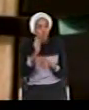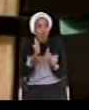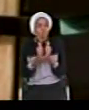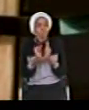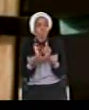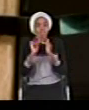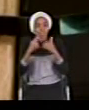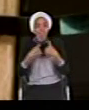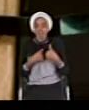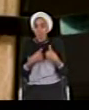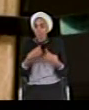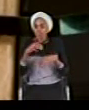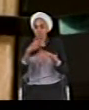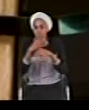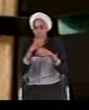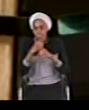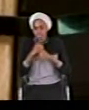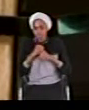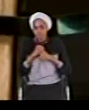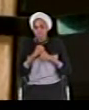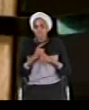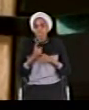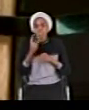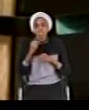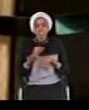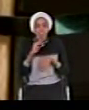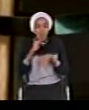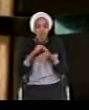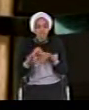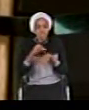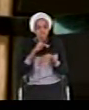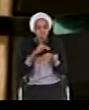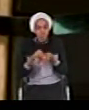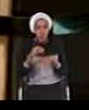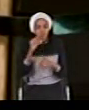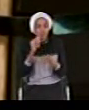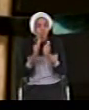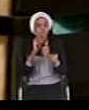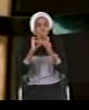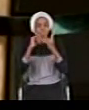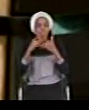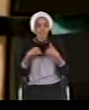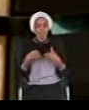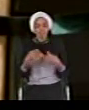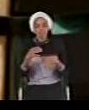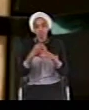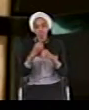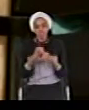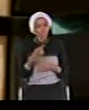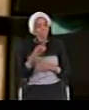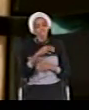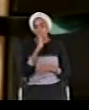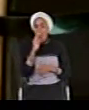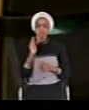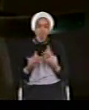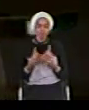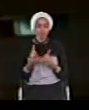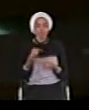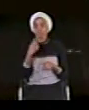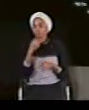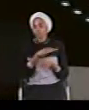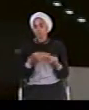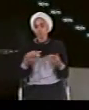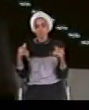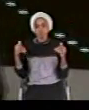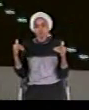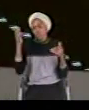have received, the ministry which I have received. You see, there are people who don't know they